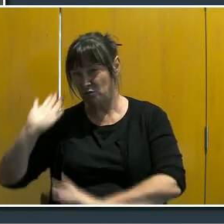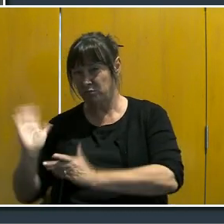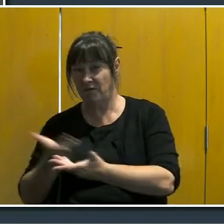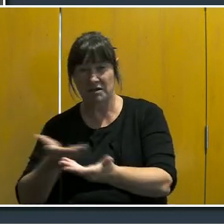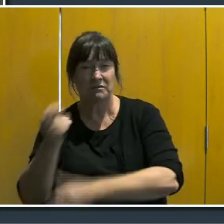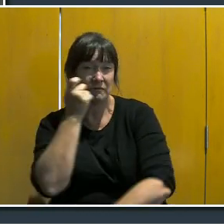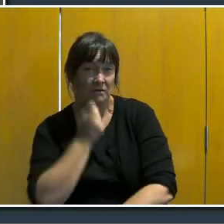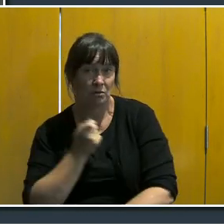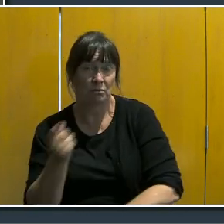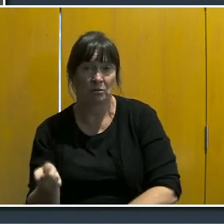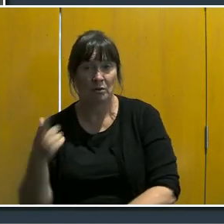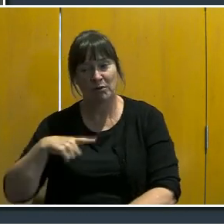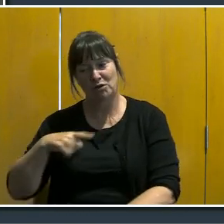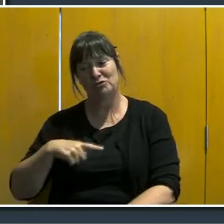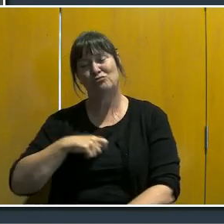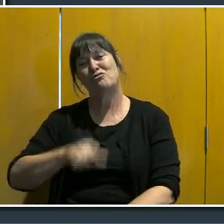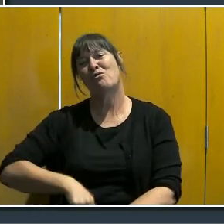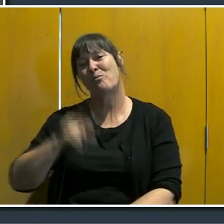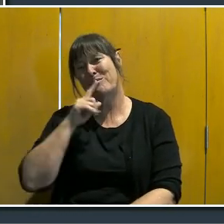all rural people.